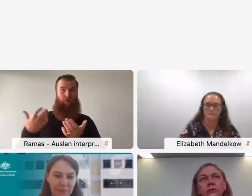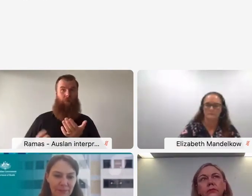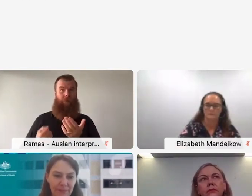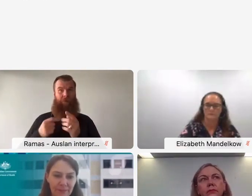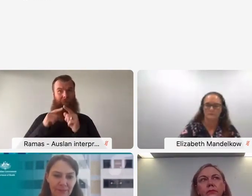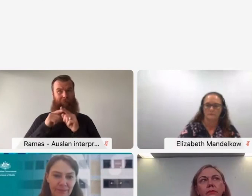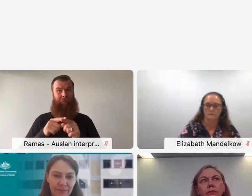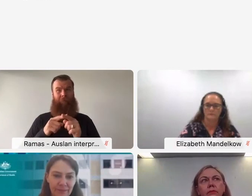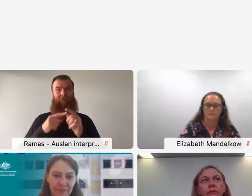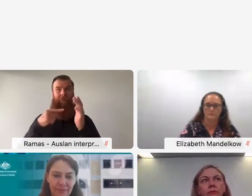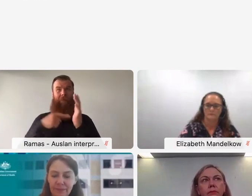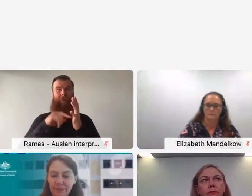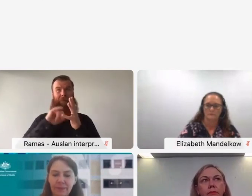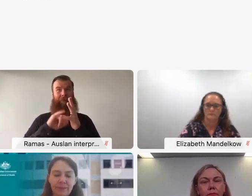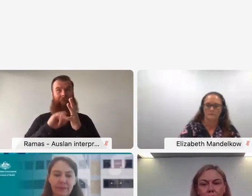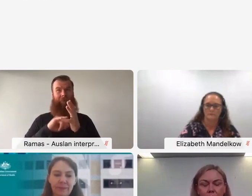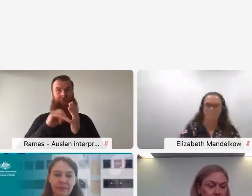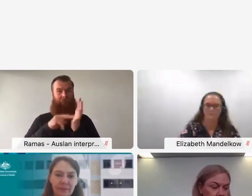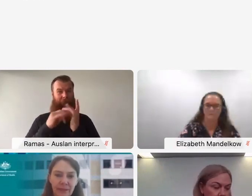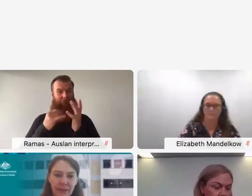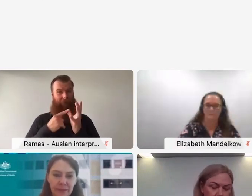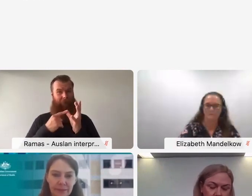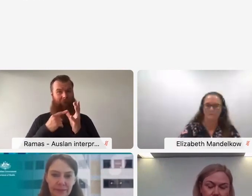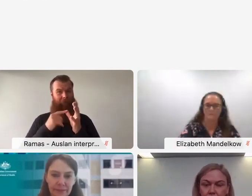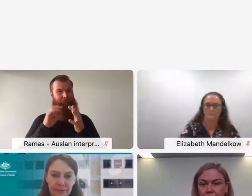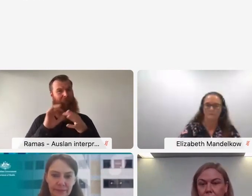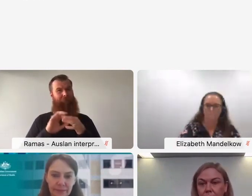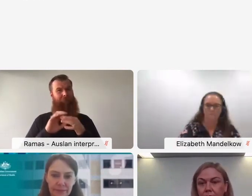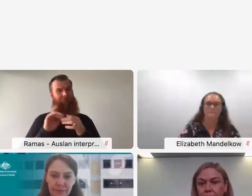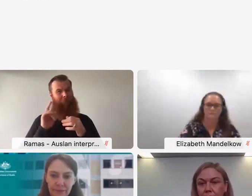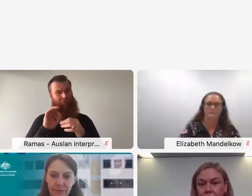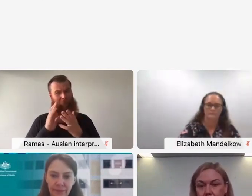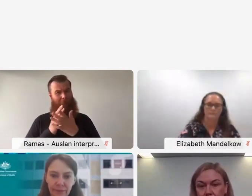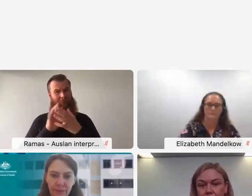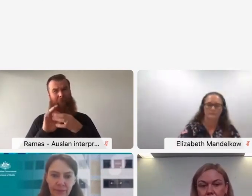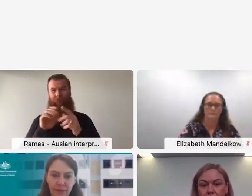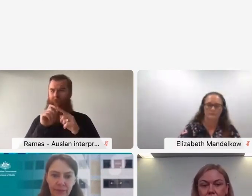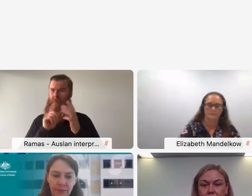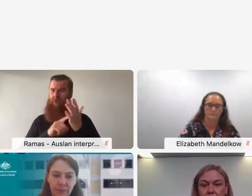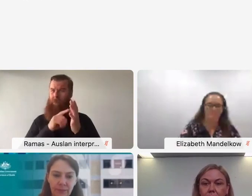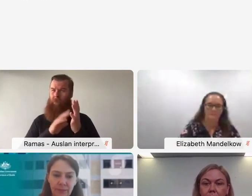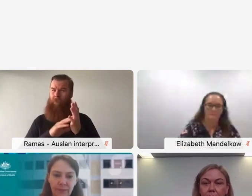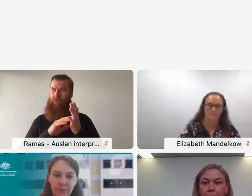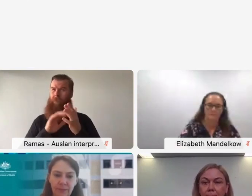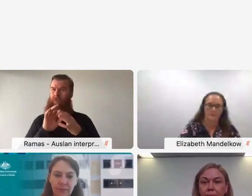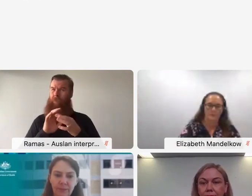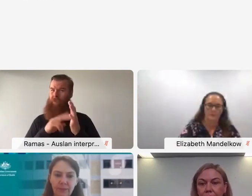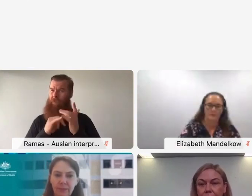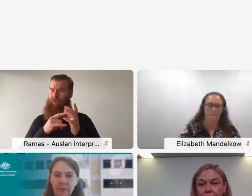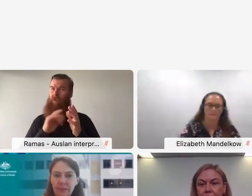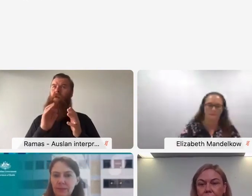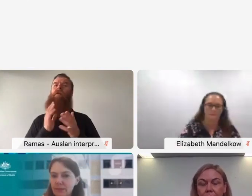not applicable for the PALM scheme visa. They need to be paid Australian award wages, but they don't actually have to reach